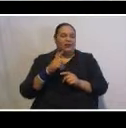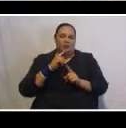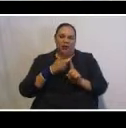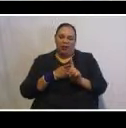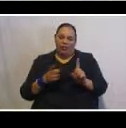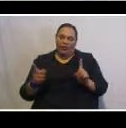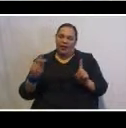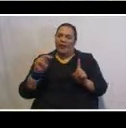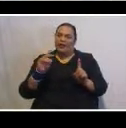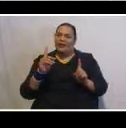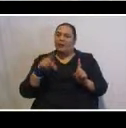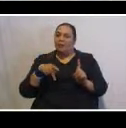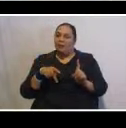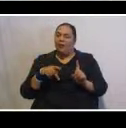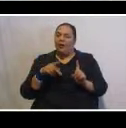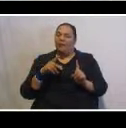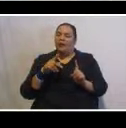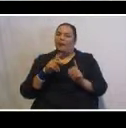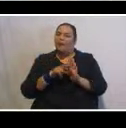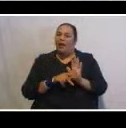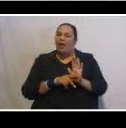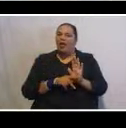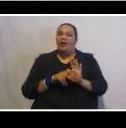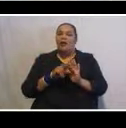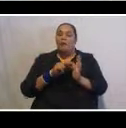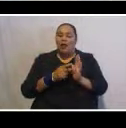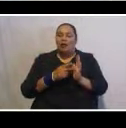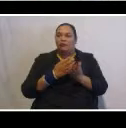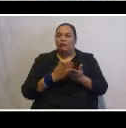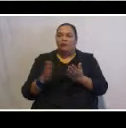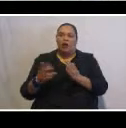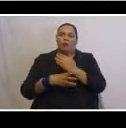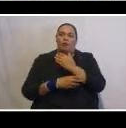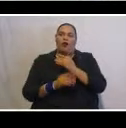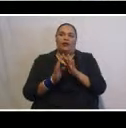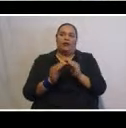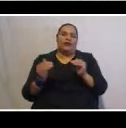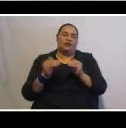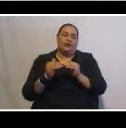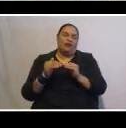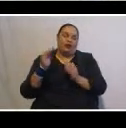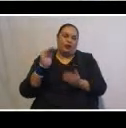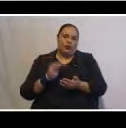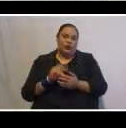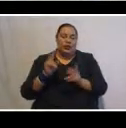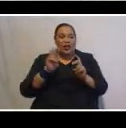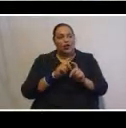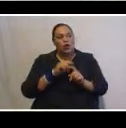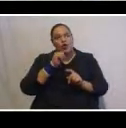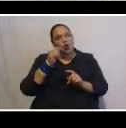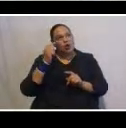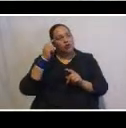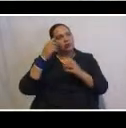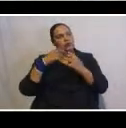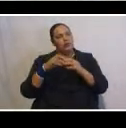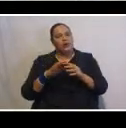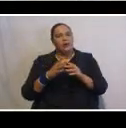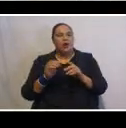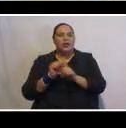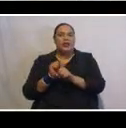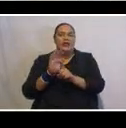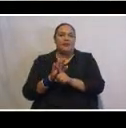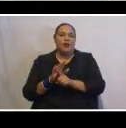the NDP's plan to eliminate poverty and reduce inequality. Eskom is not considering the impacts of tariff increase